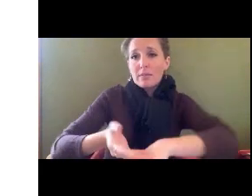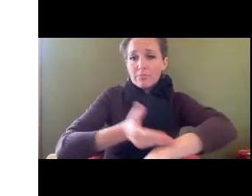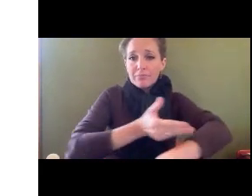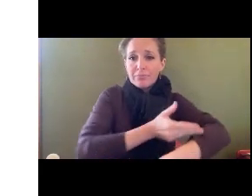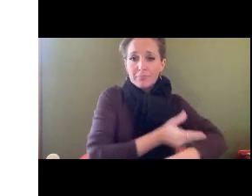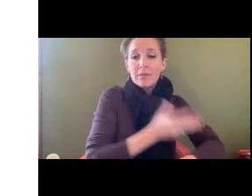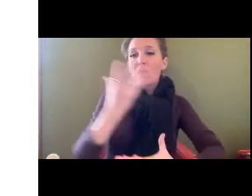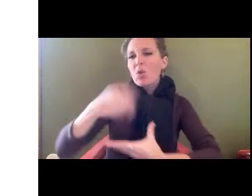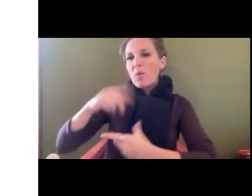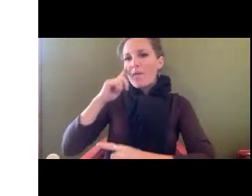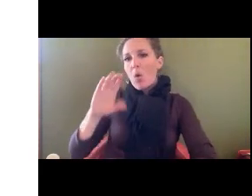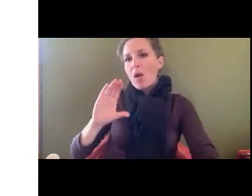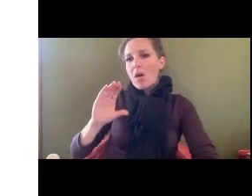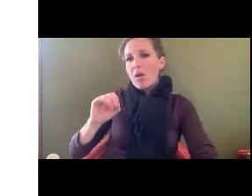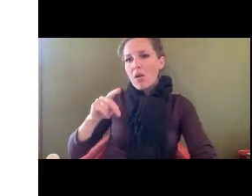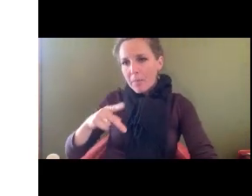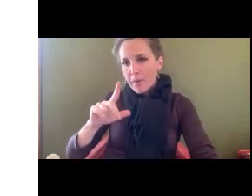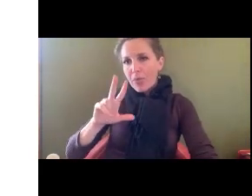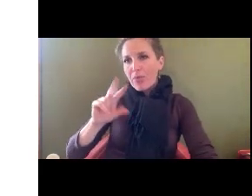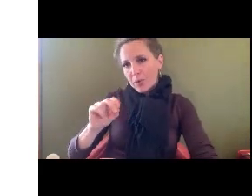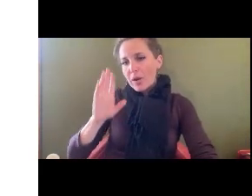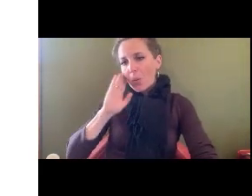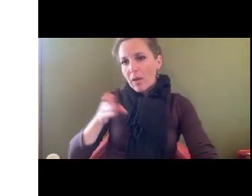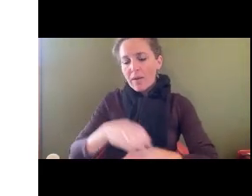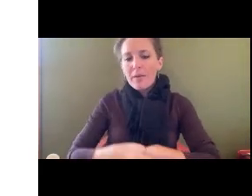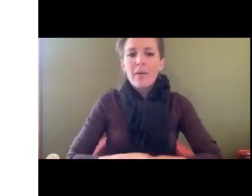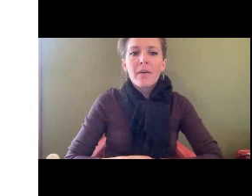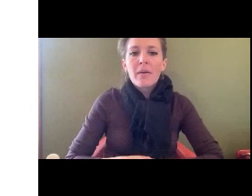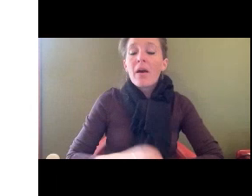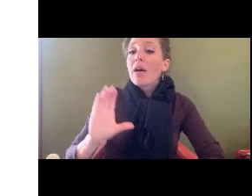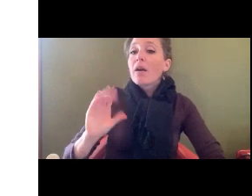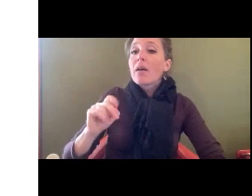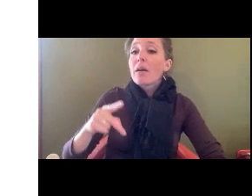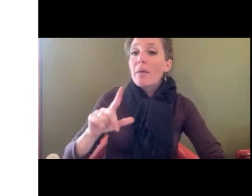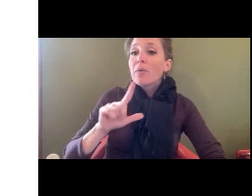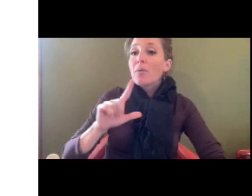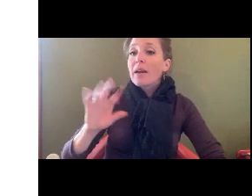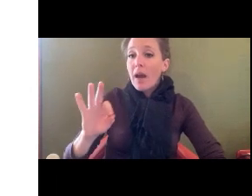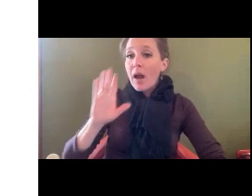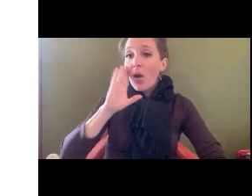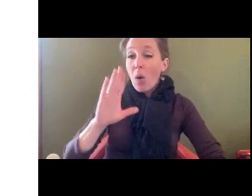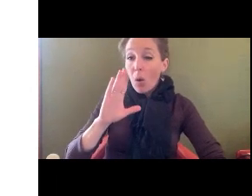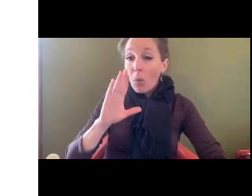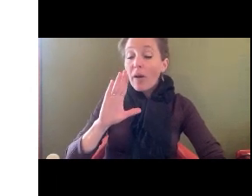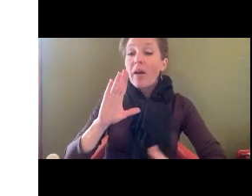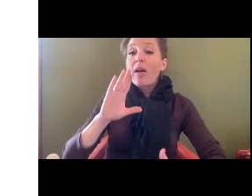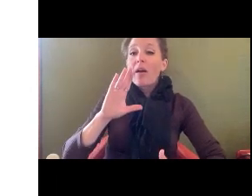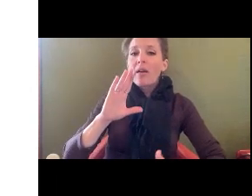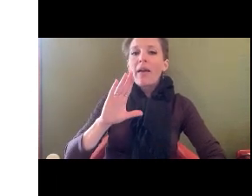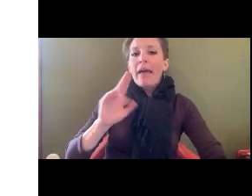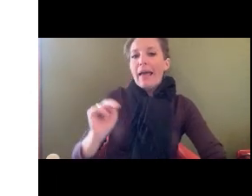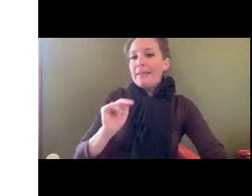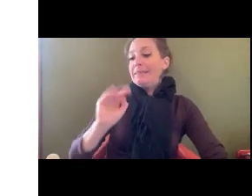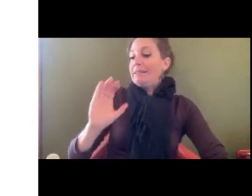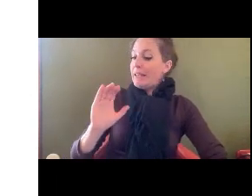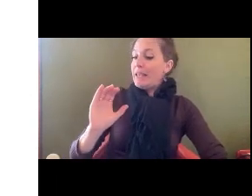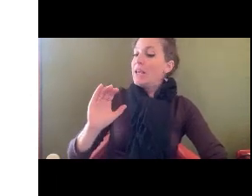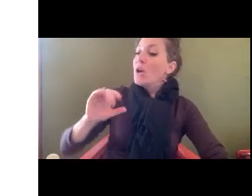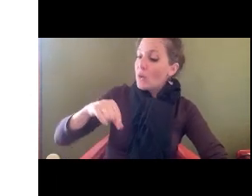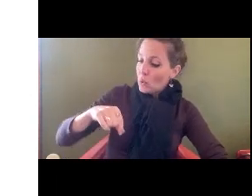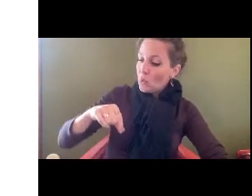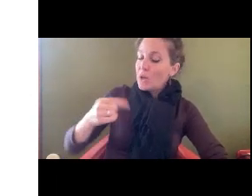Also, lastly, COP29 will also focus on the new collective quantified goal, which is NCQG, that will